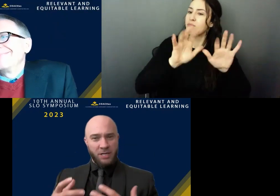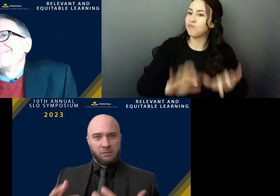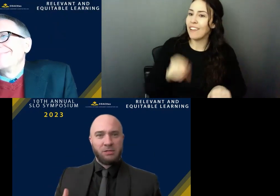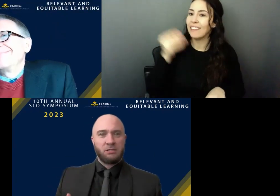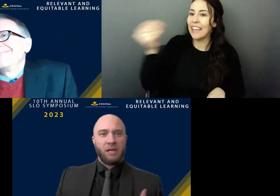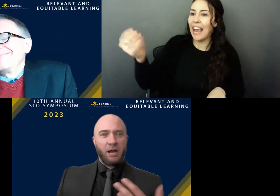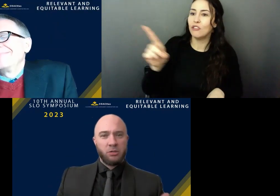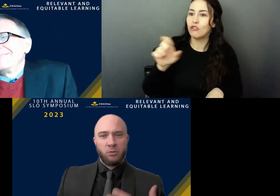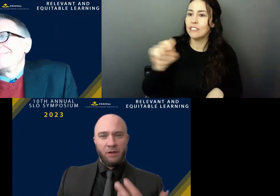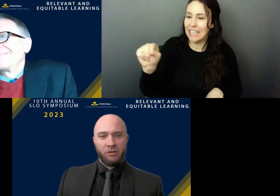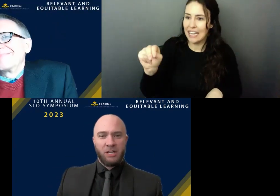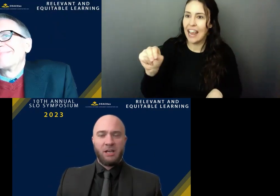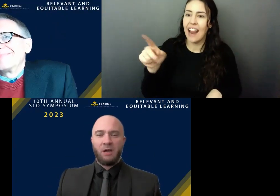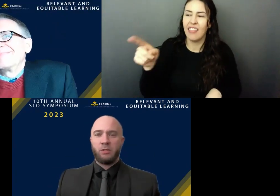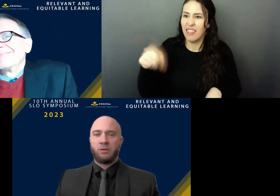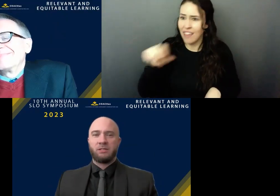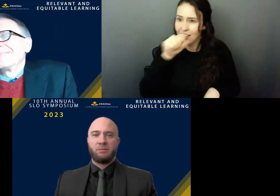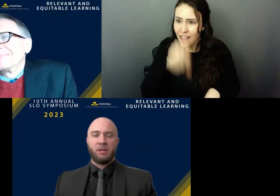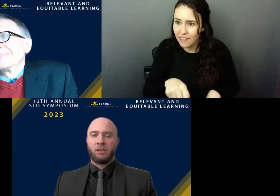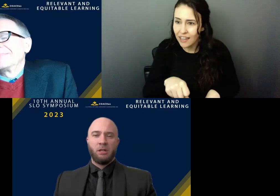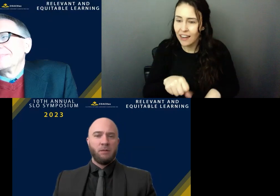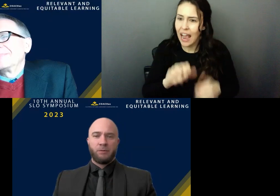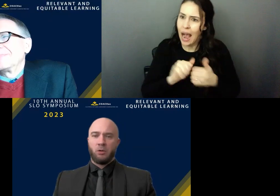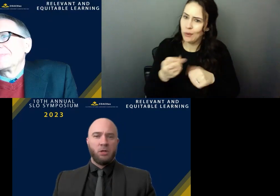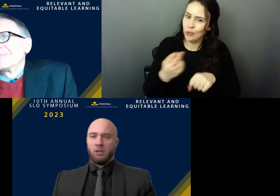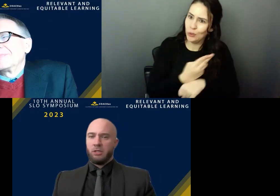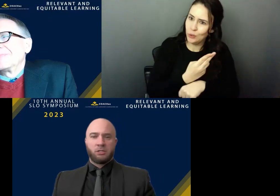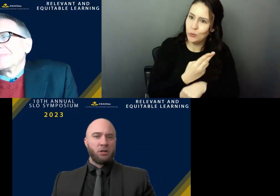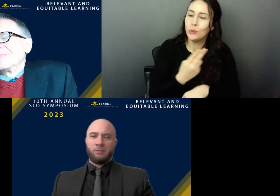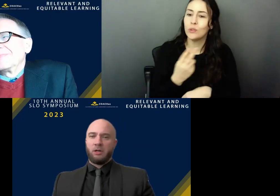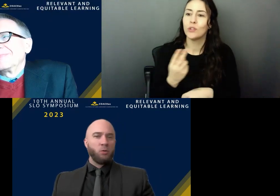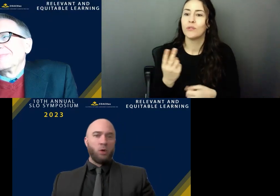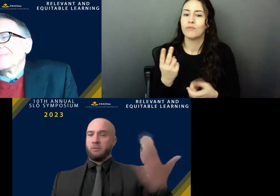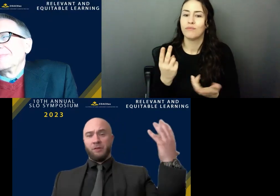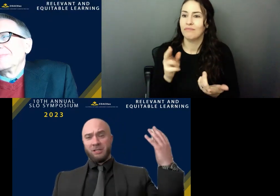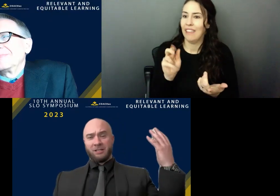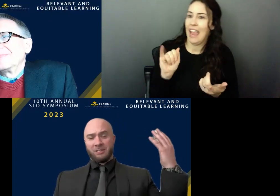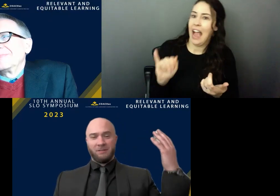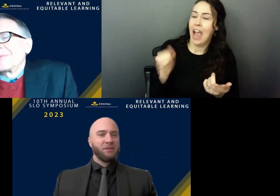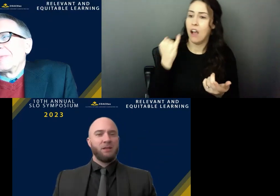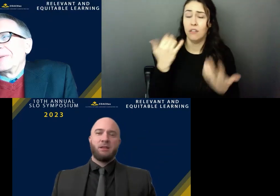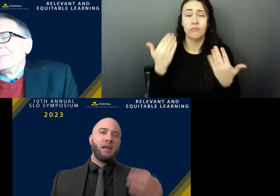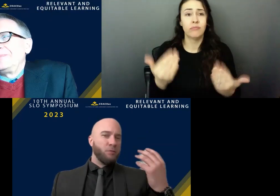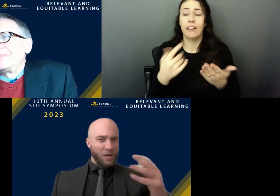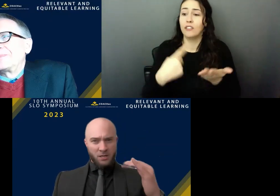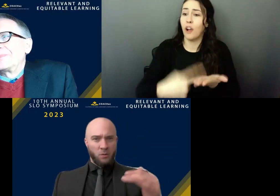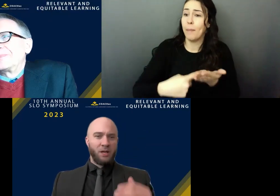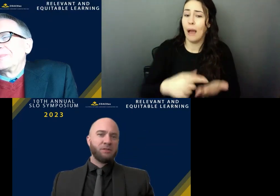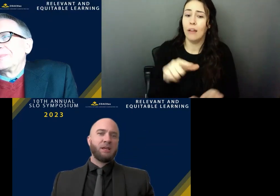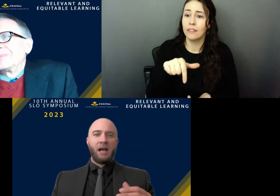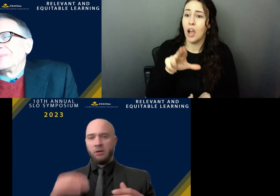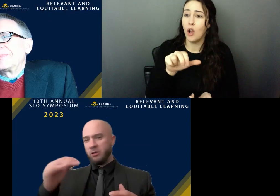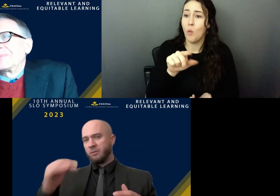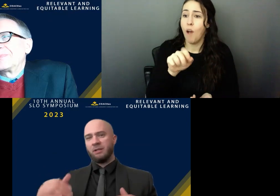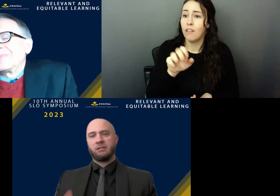those are the types of things on how do you leverage AI when you can just be like, you know, let's talk about quantum physics, right? And write it in a way